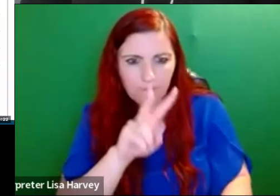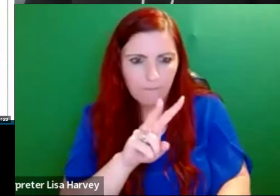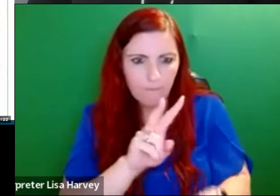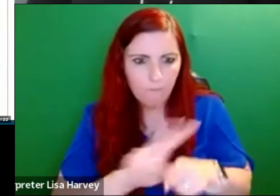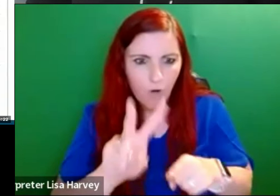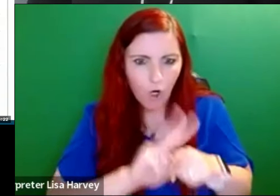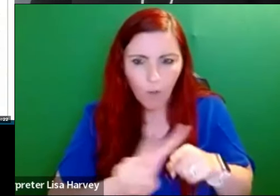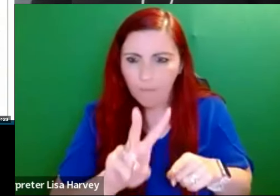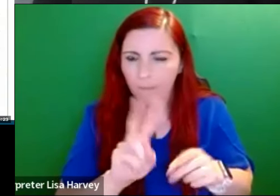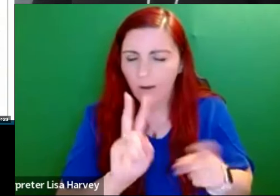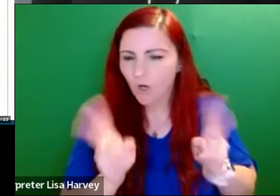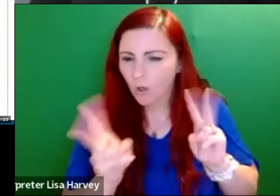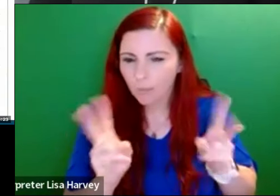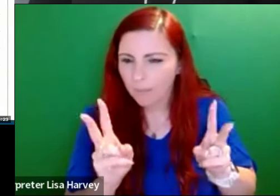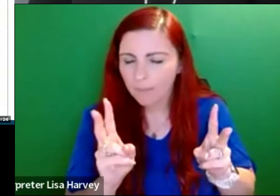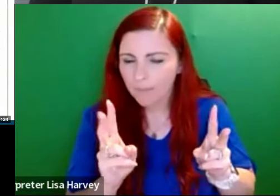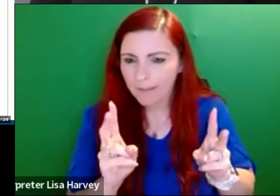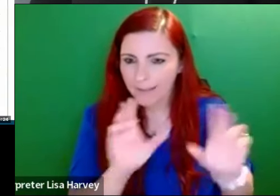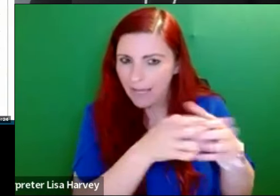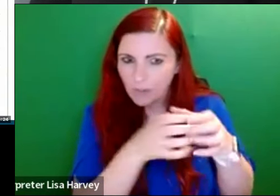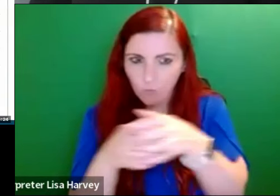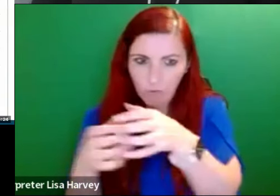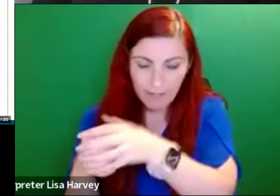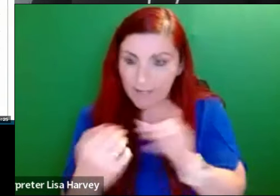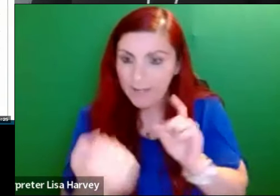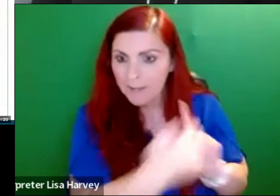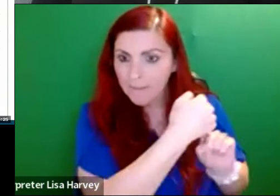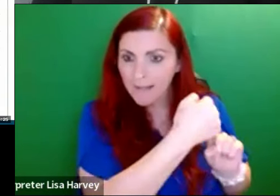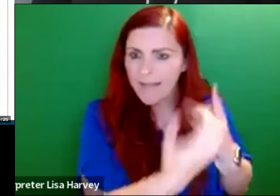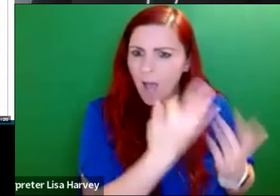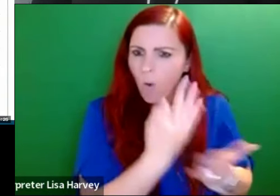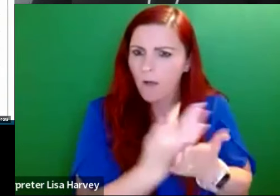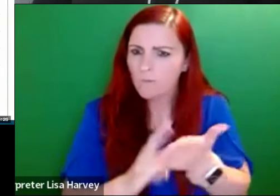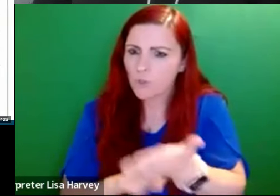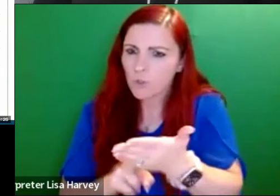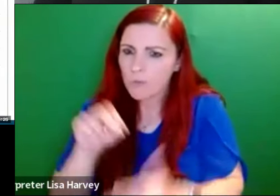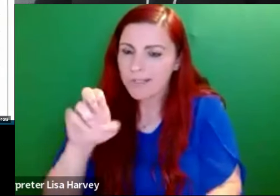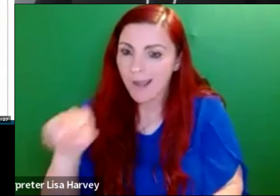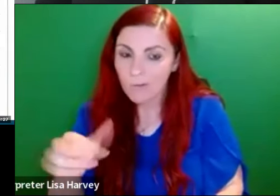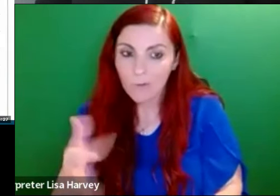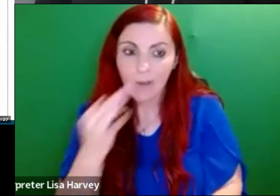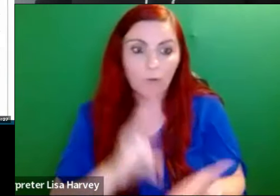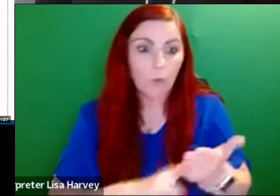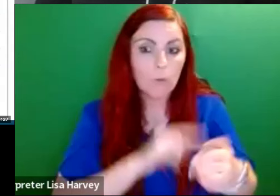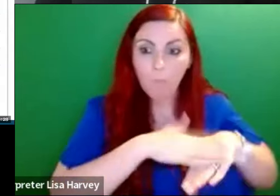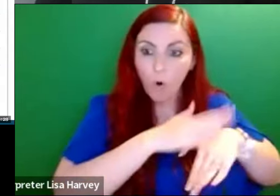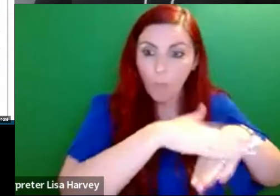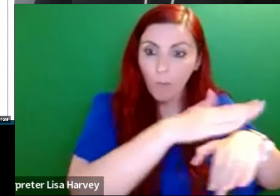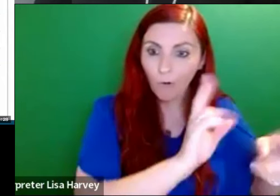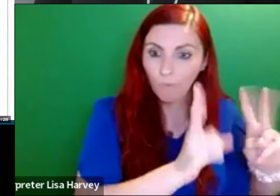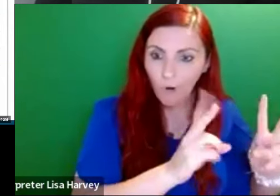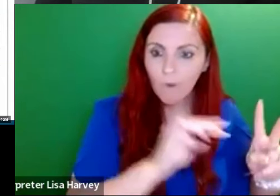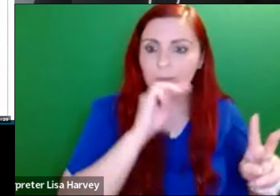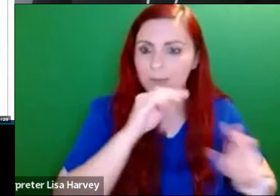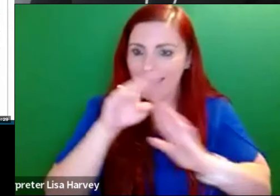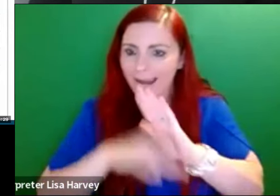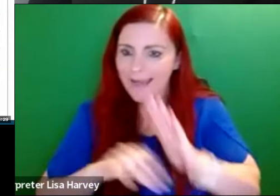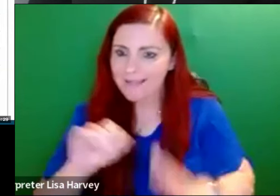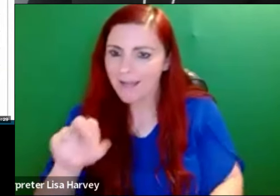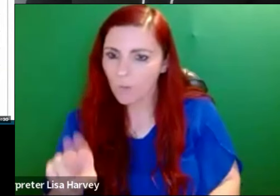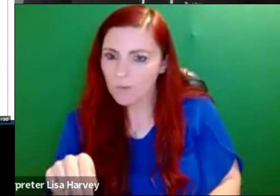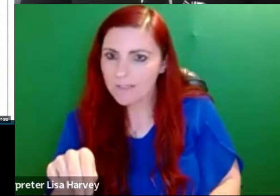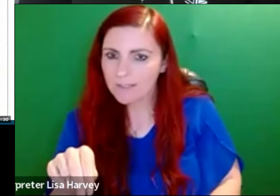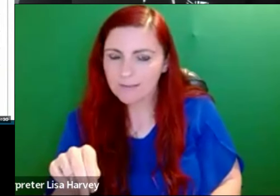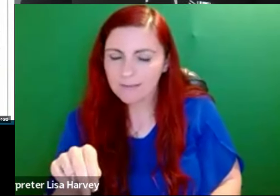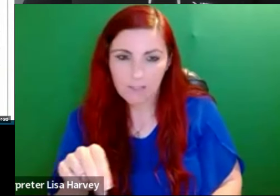it does have an impact on the frequency of nouns, adjectives, and adverbs. And that seems to be borne out in this particular graph